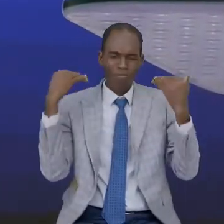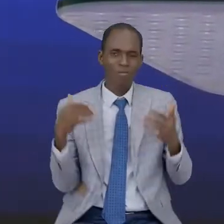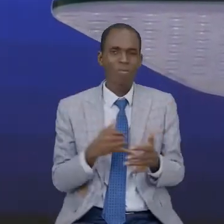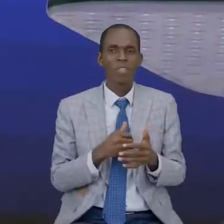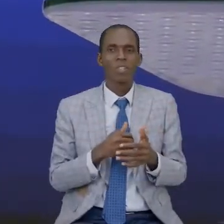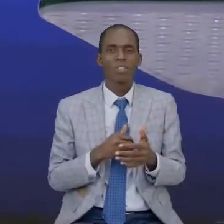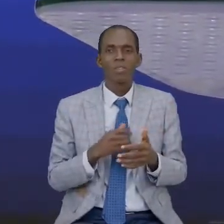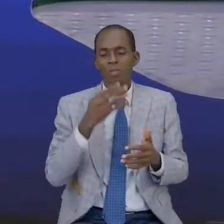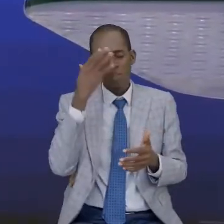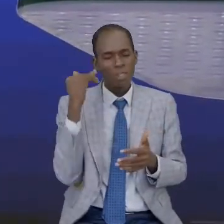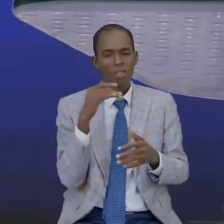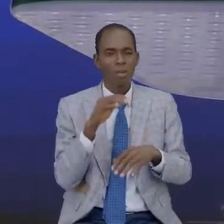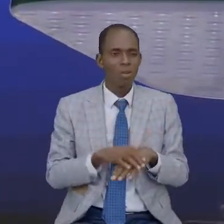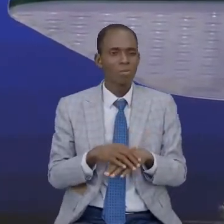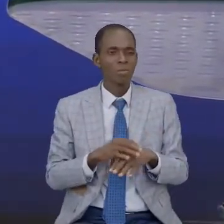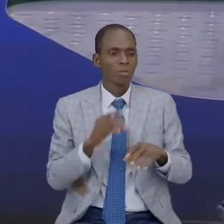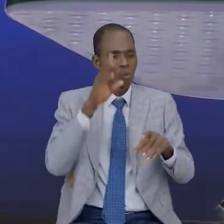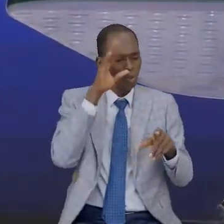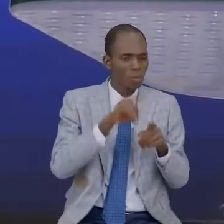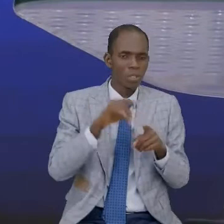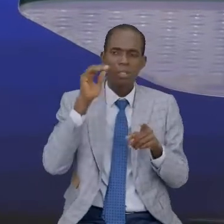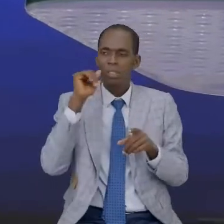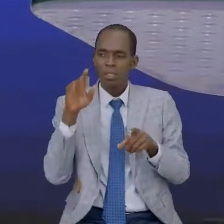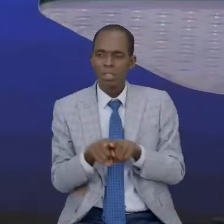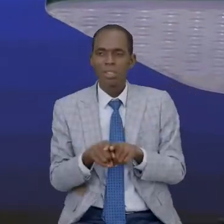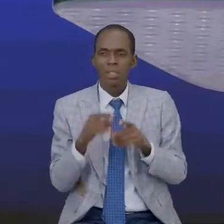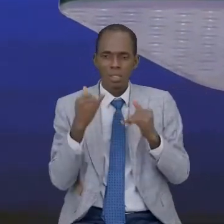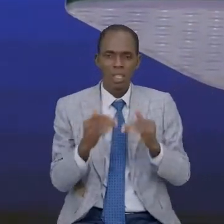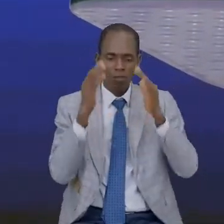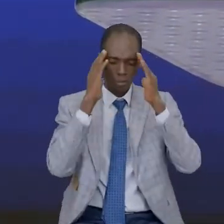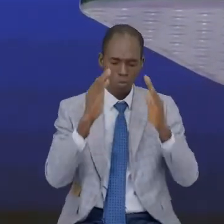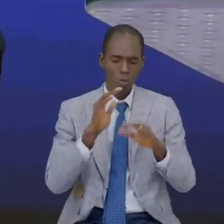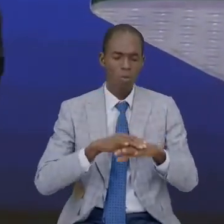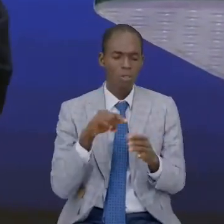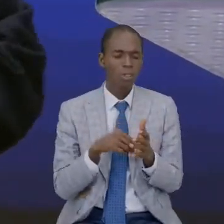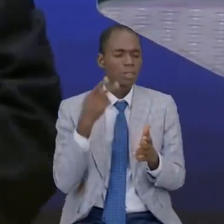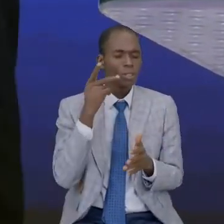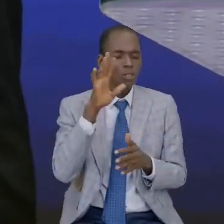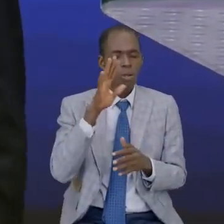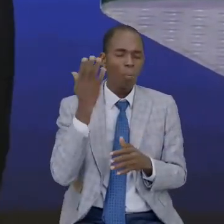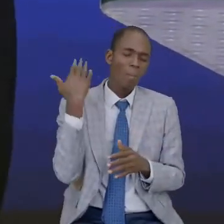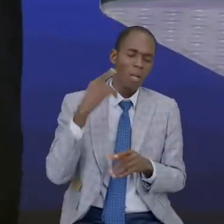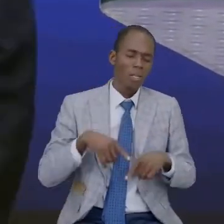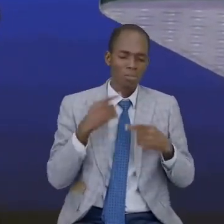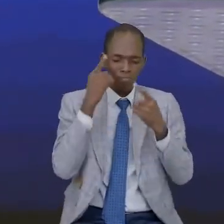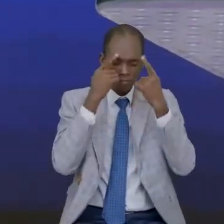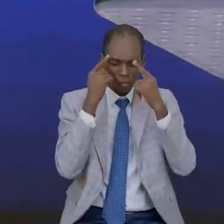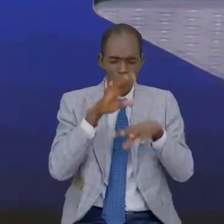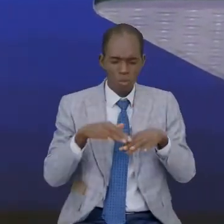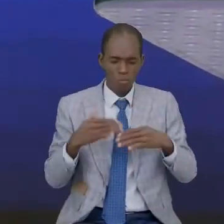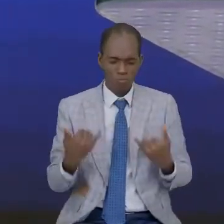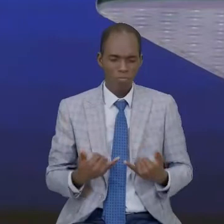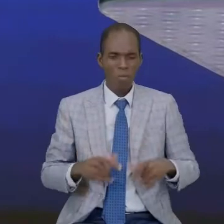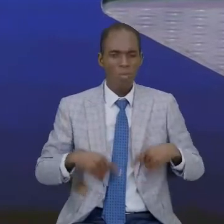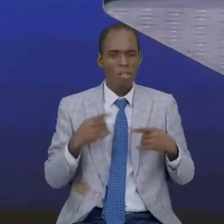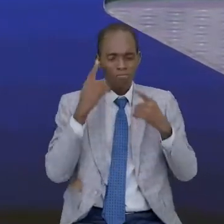about what people call you, brother so-and-so, sister so-and-so. Forget about that now. Concentrate on this. Look at your past life. Look at your present life.